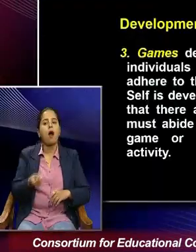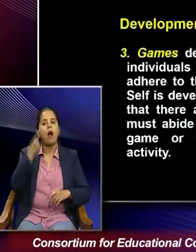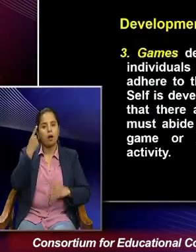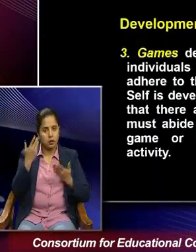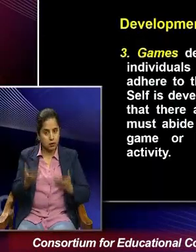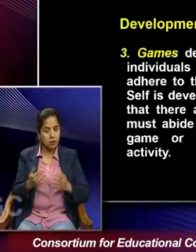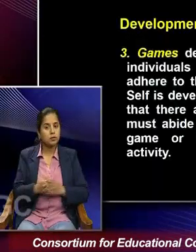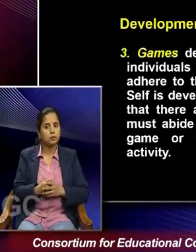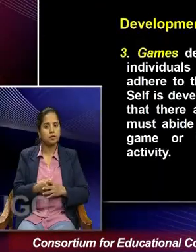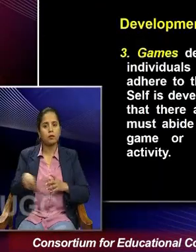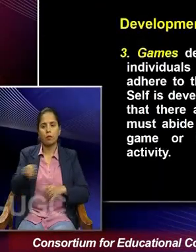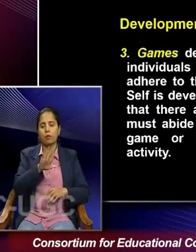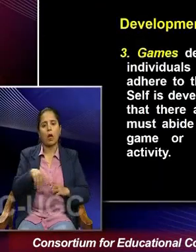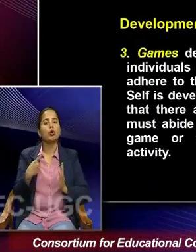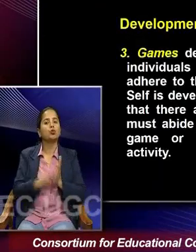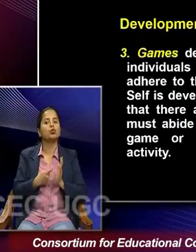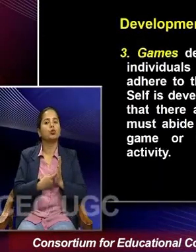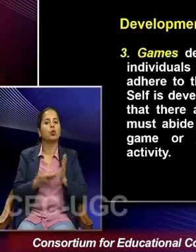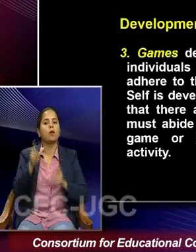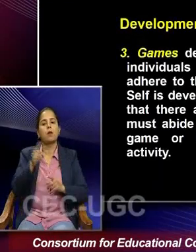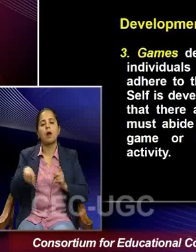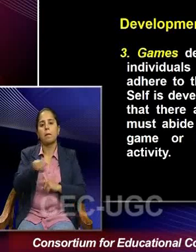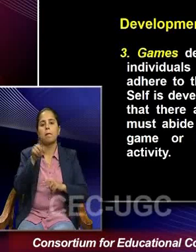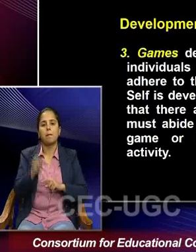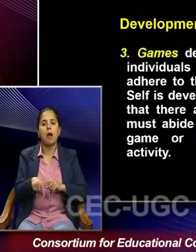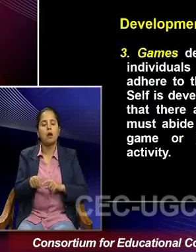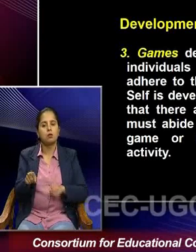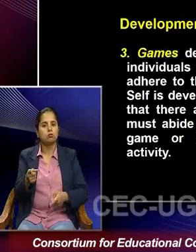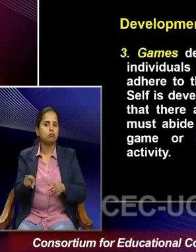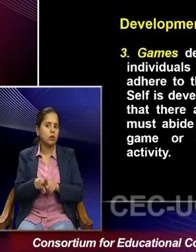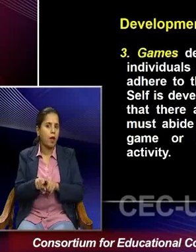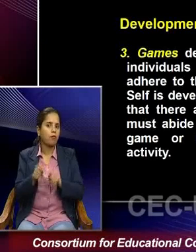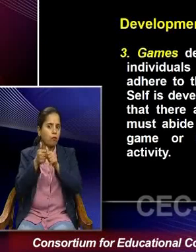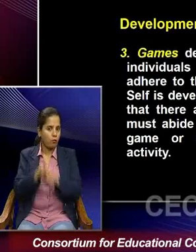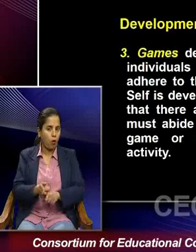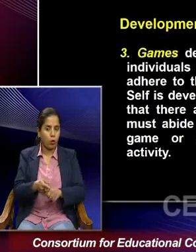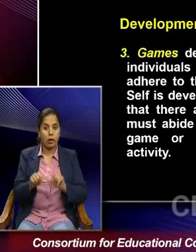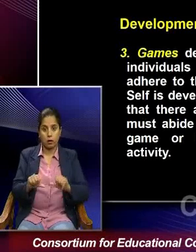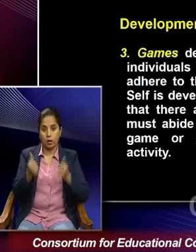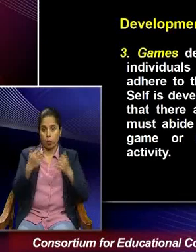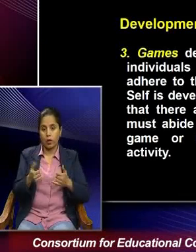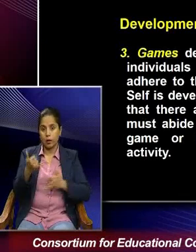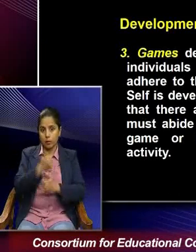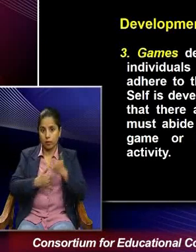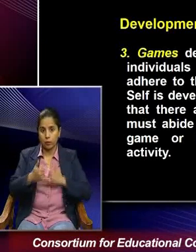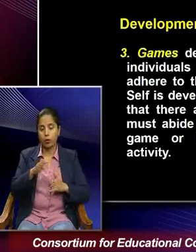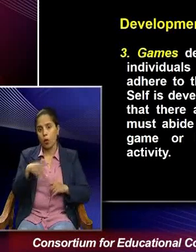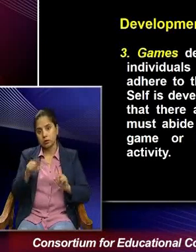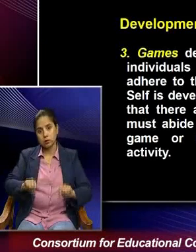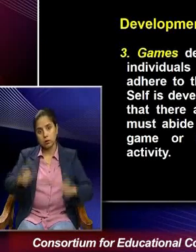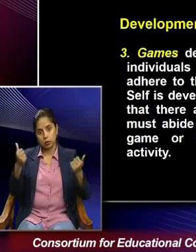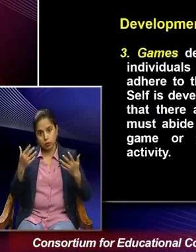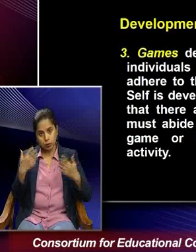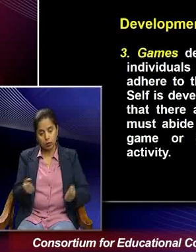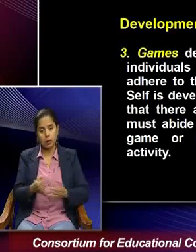understanding that there are rules in which one must be abide in order to win the game or be successful.